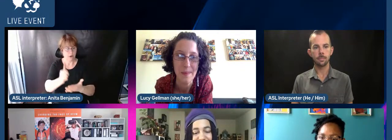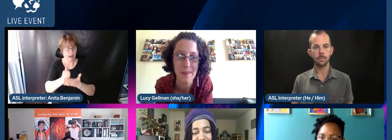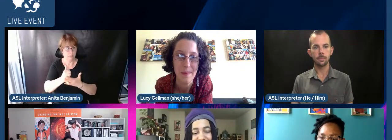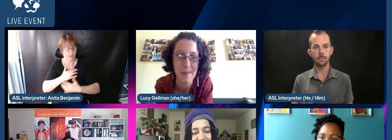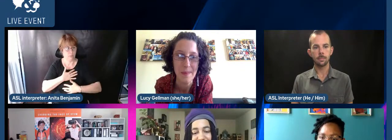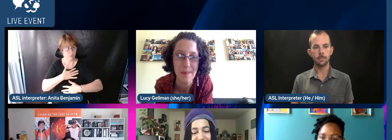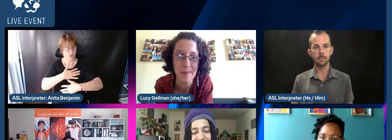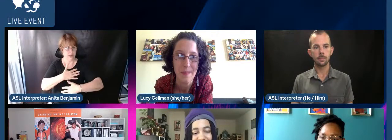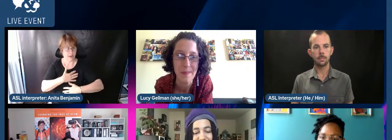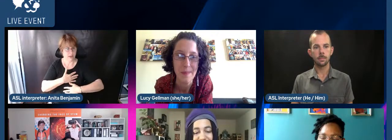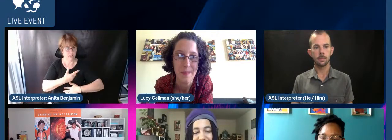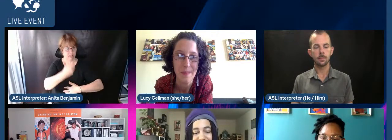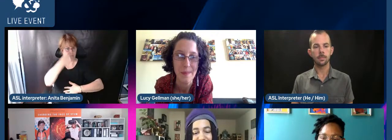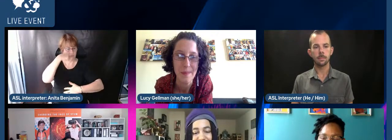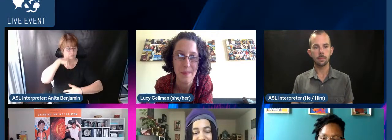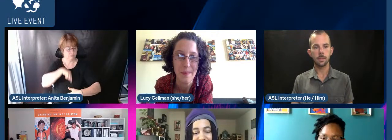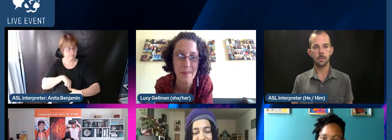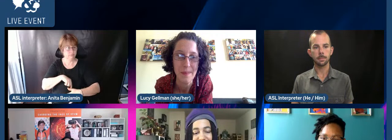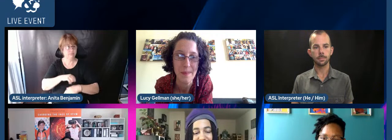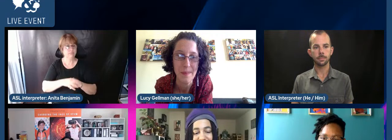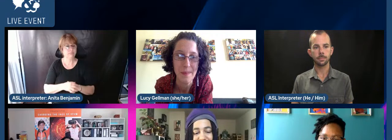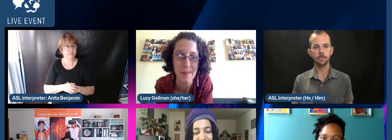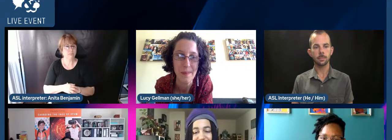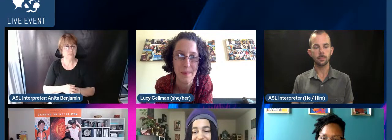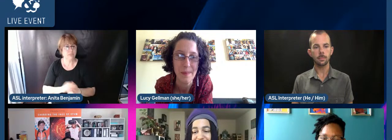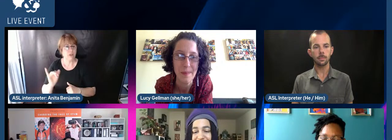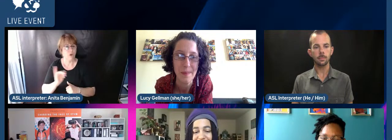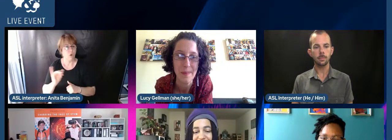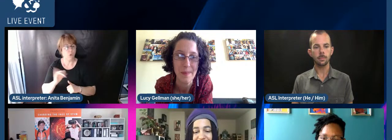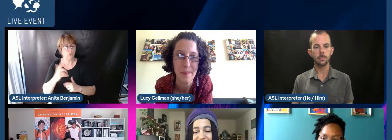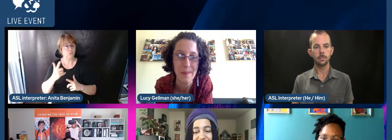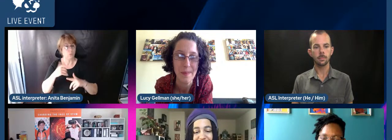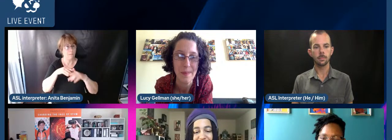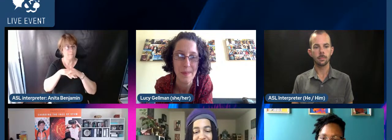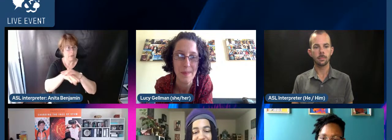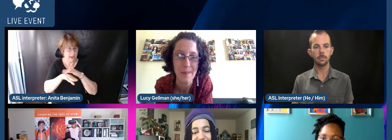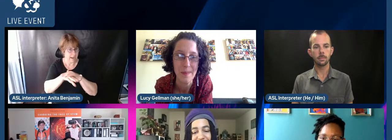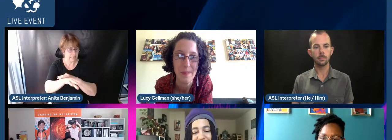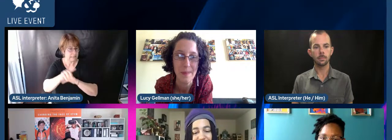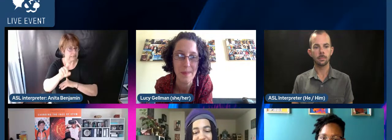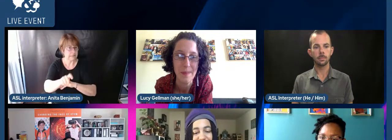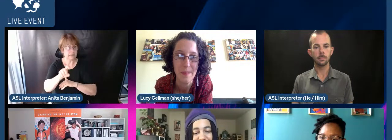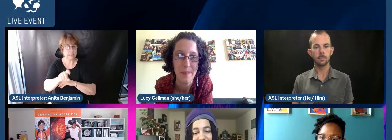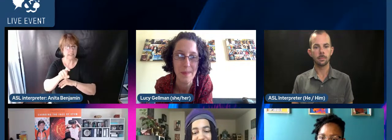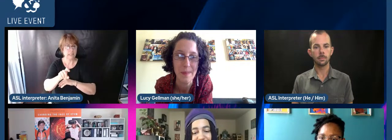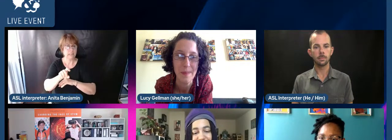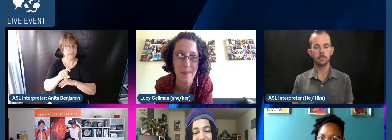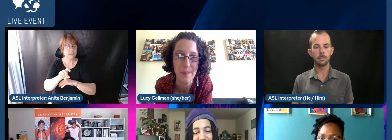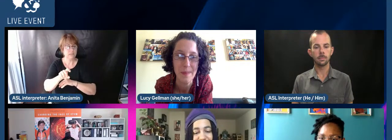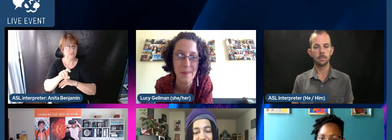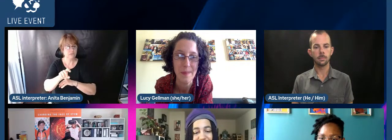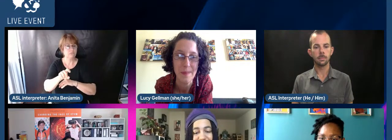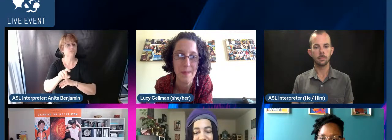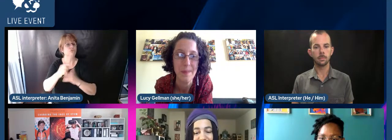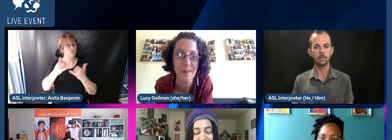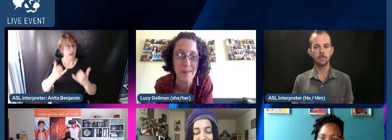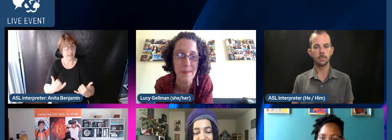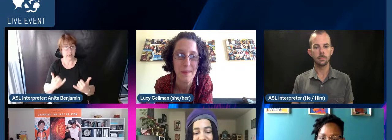breathe. And I guess all my access needs are made in this